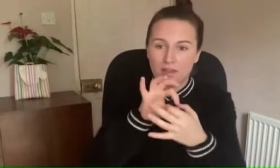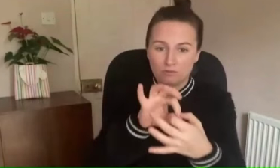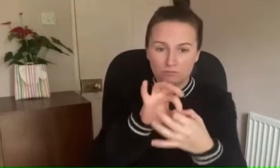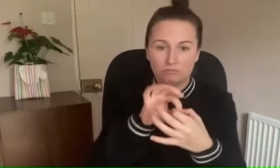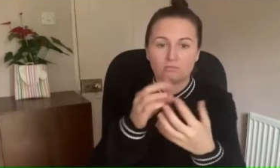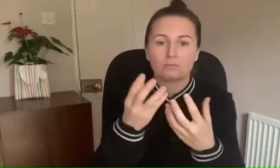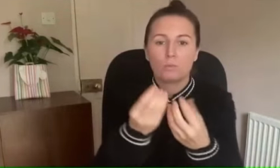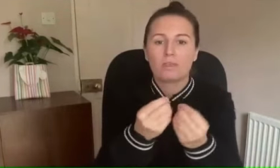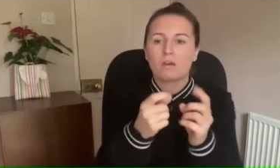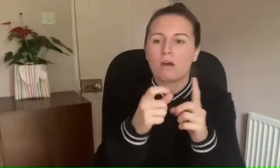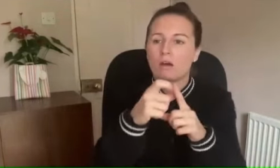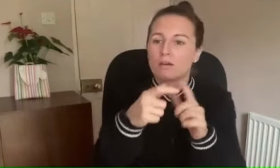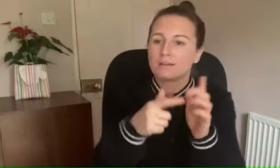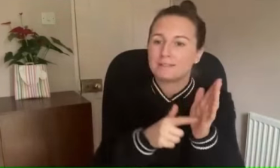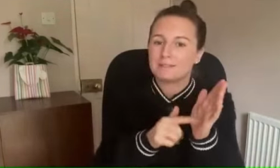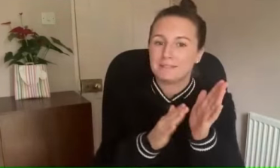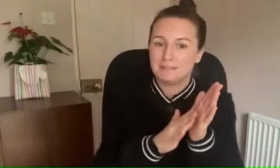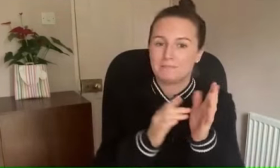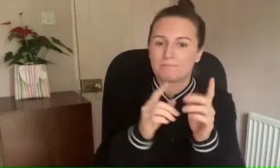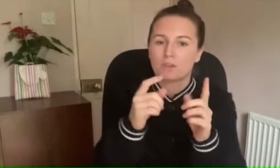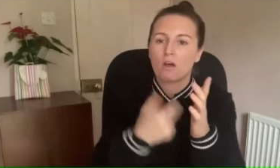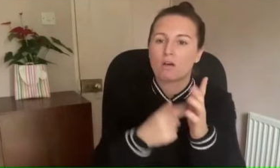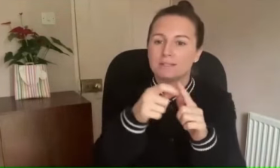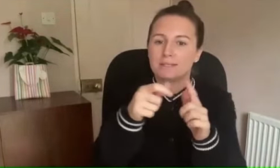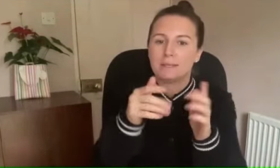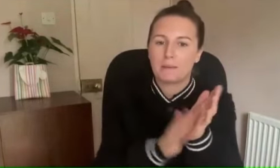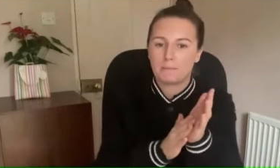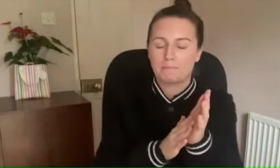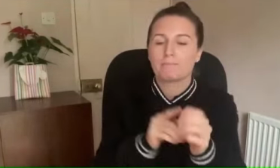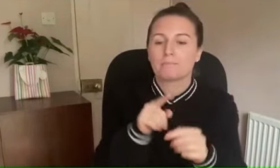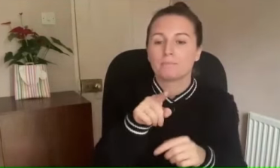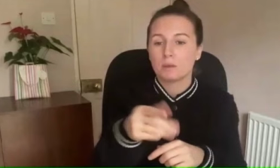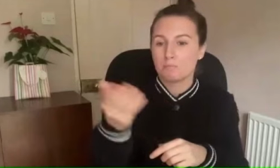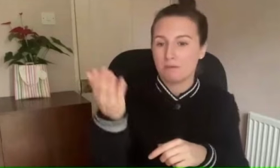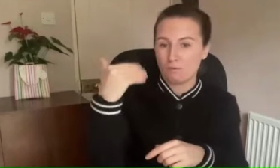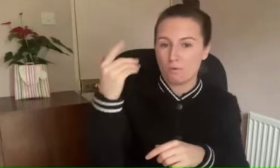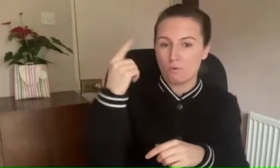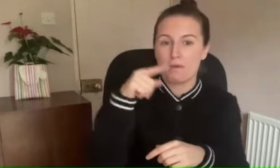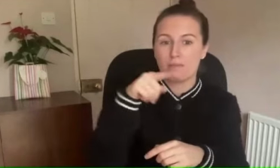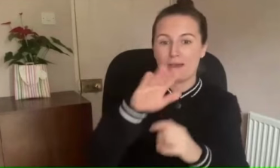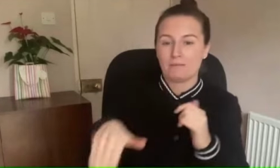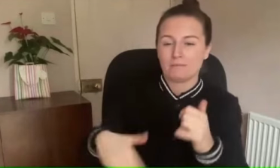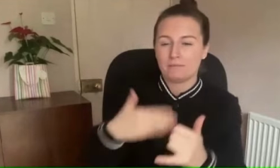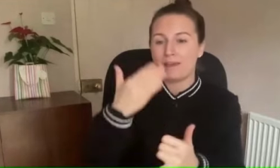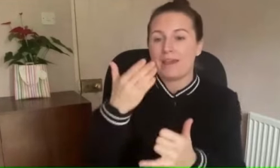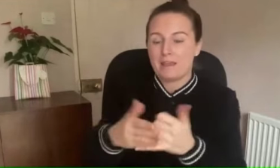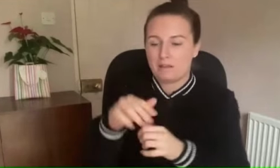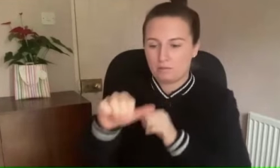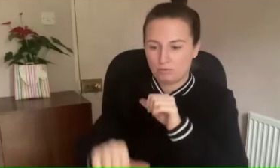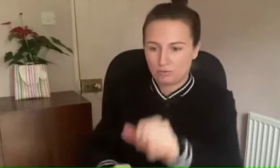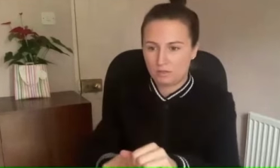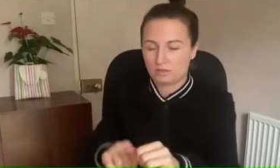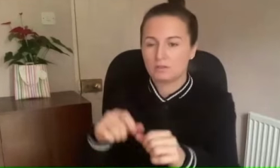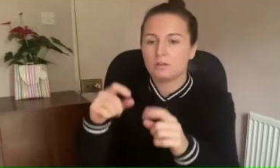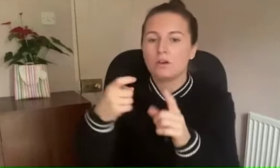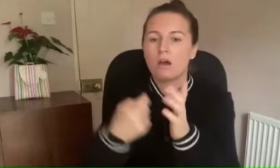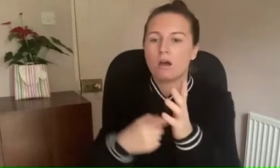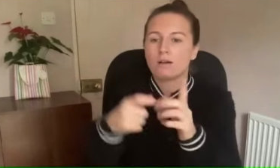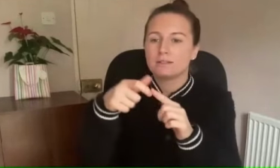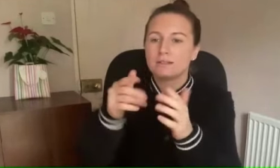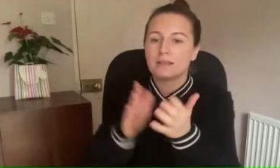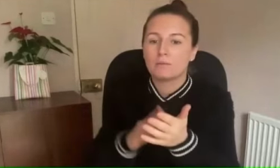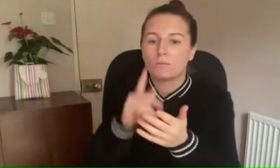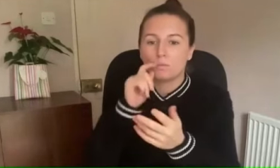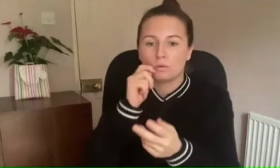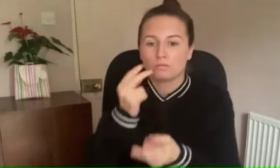RDM. Previously, this was at the end of the process, with the RDM reviewing ratings once they were submitted to the